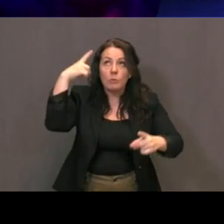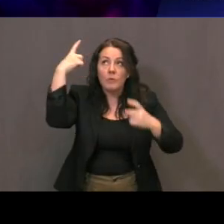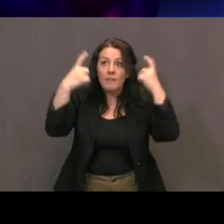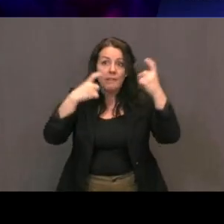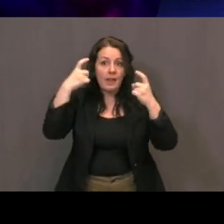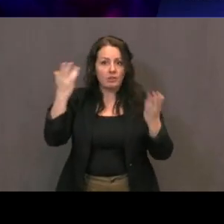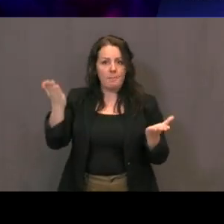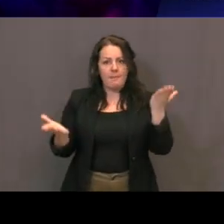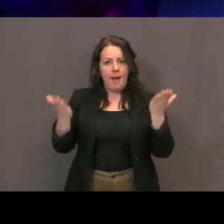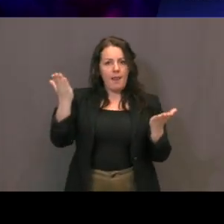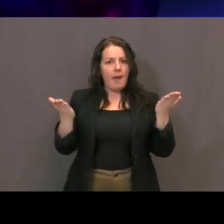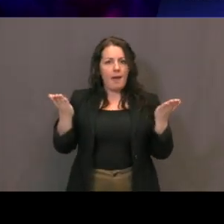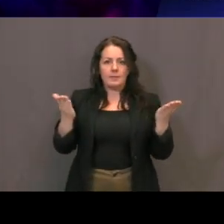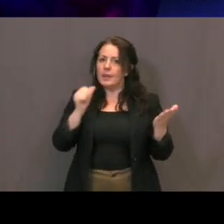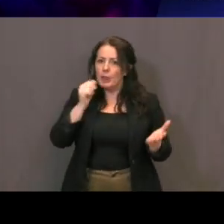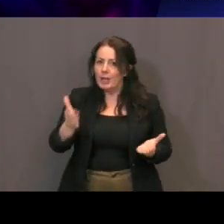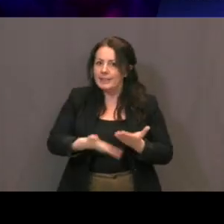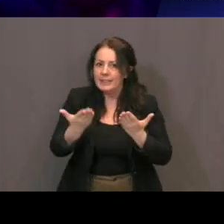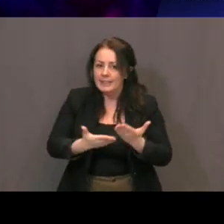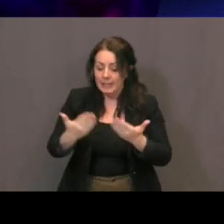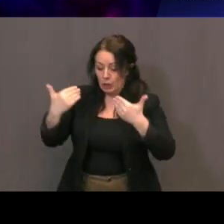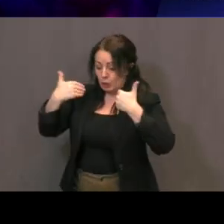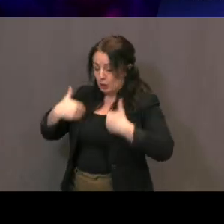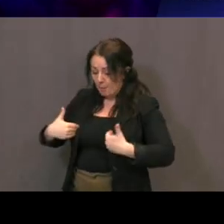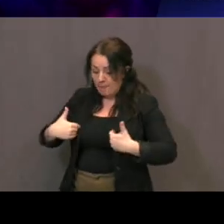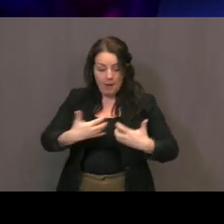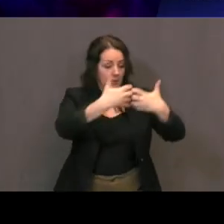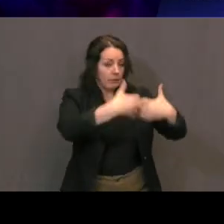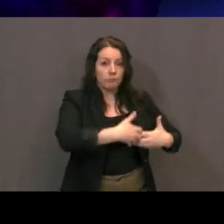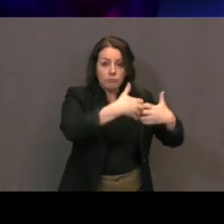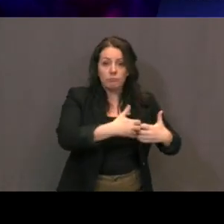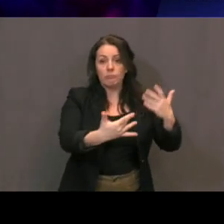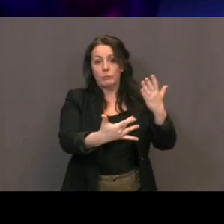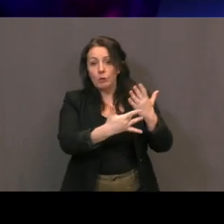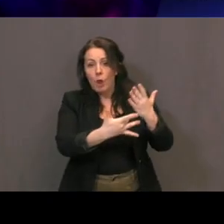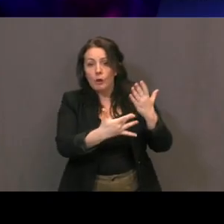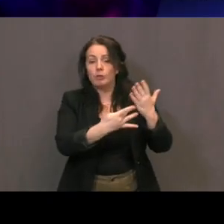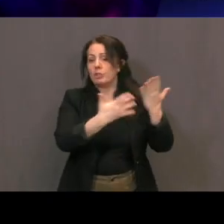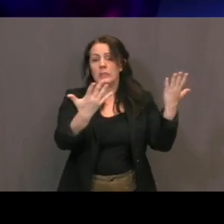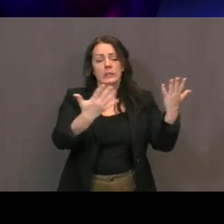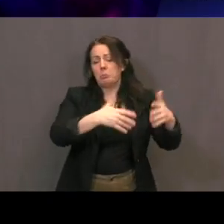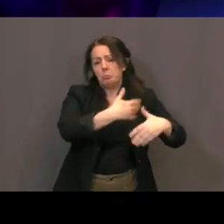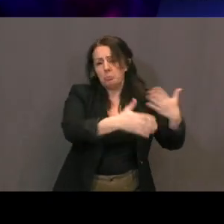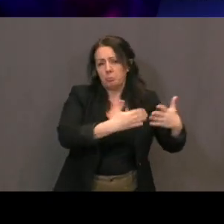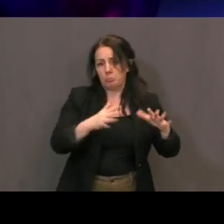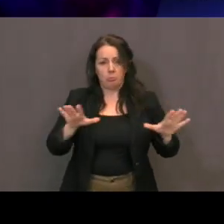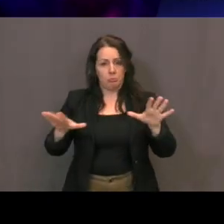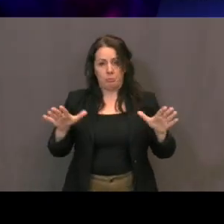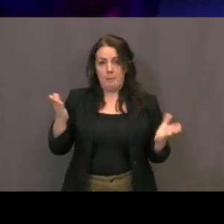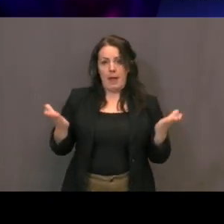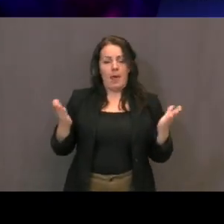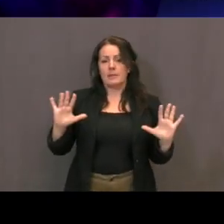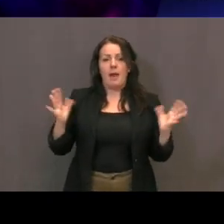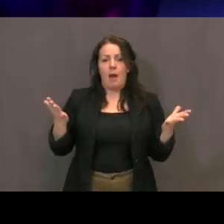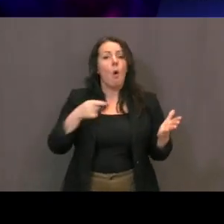the machine technologies we are increasingly using to assist not only our human communication,